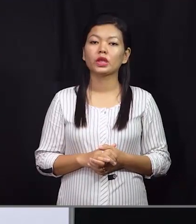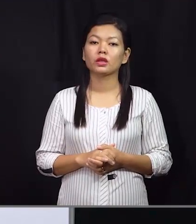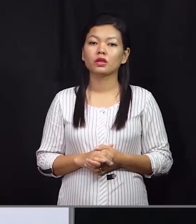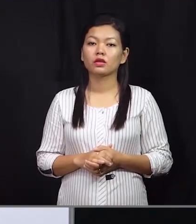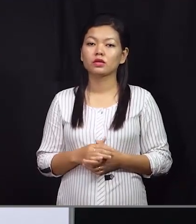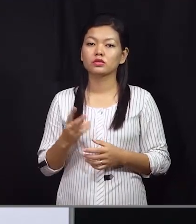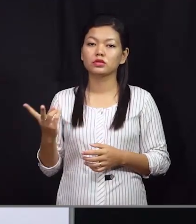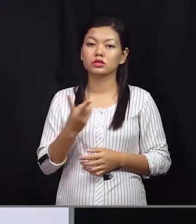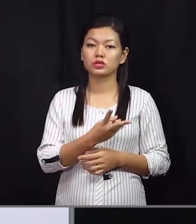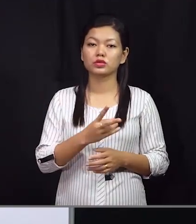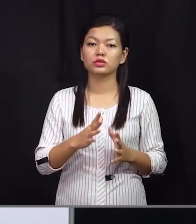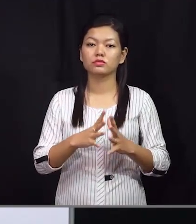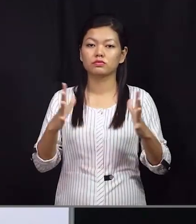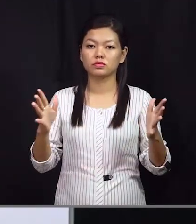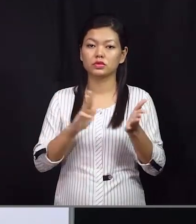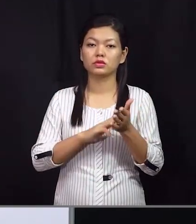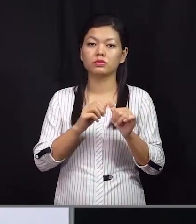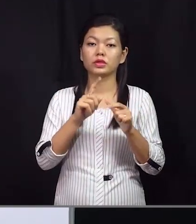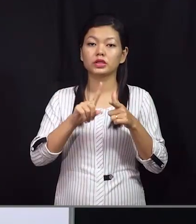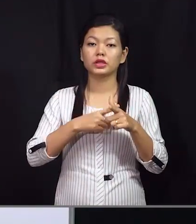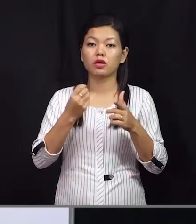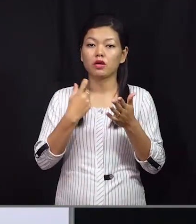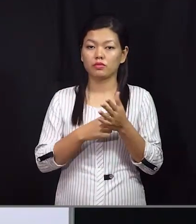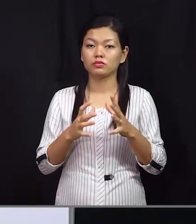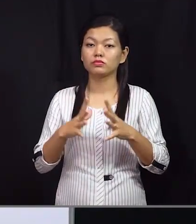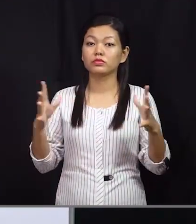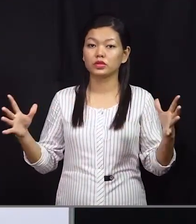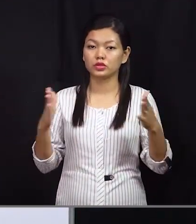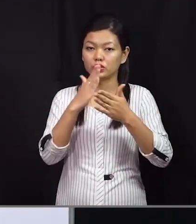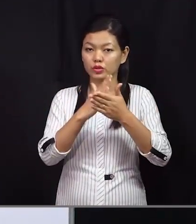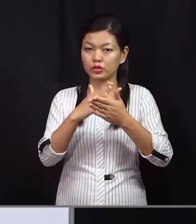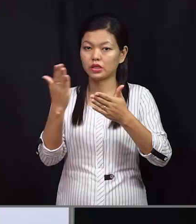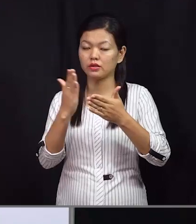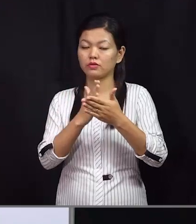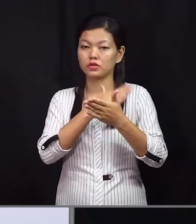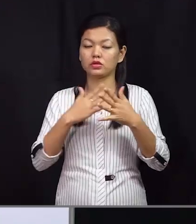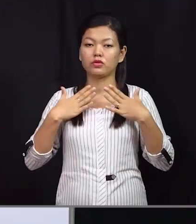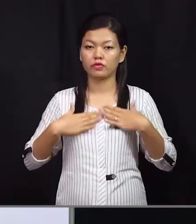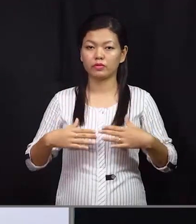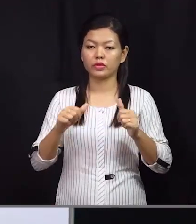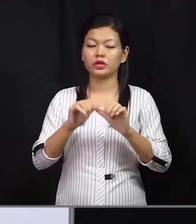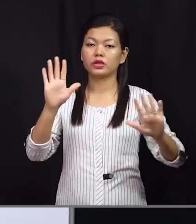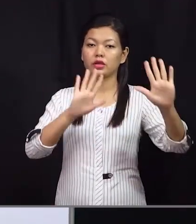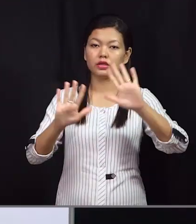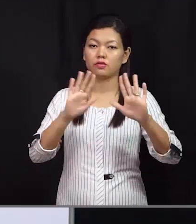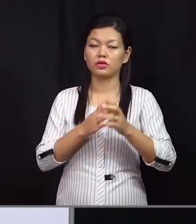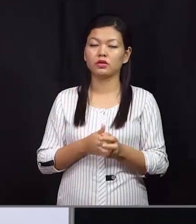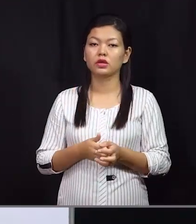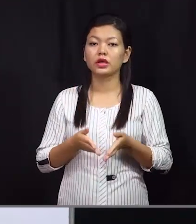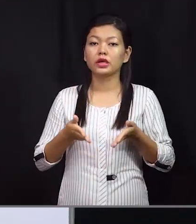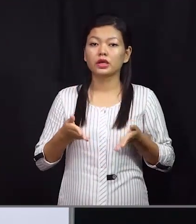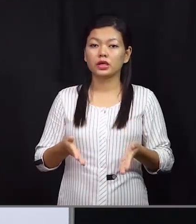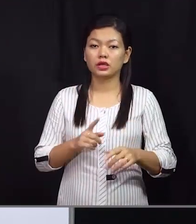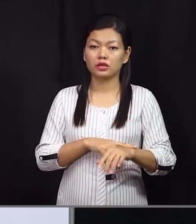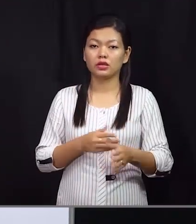which you do in order to gain mental satisfaction. So today, okay, and in your book, we will be studying only about